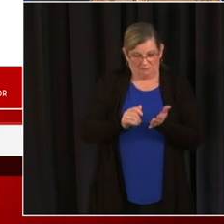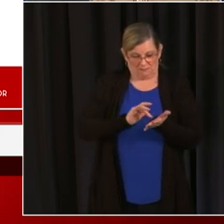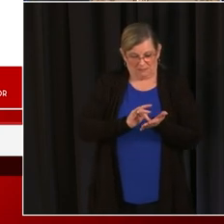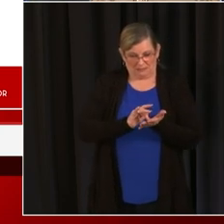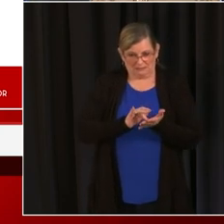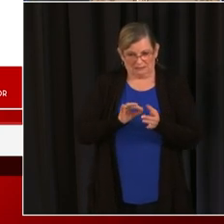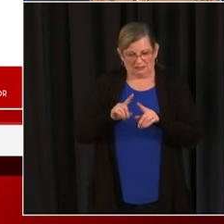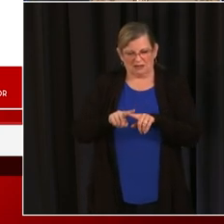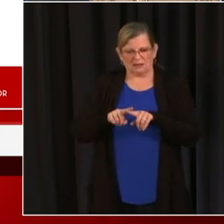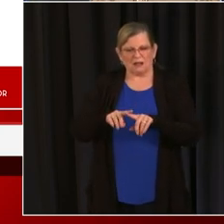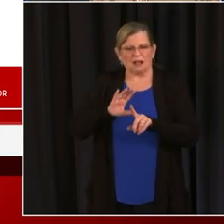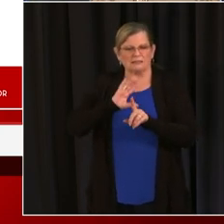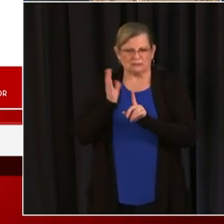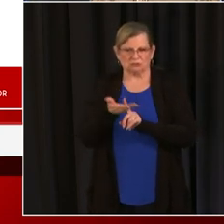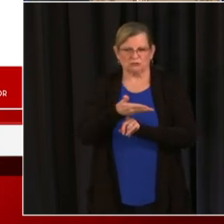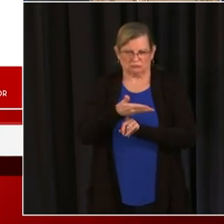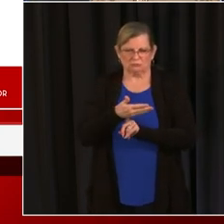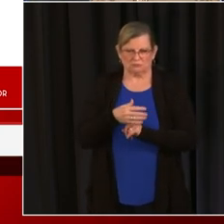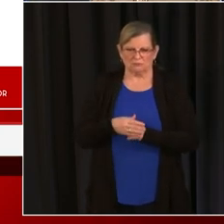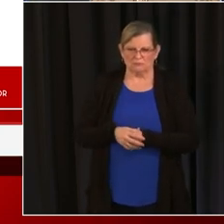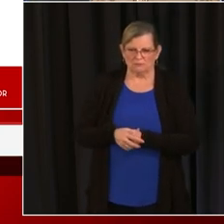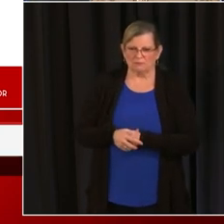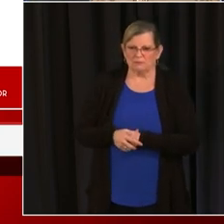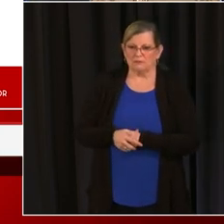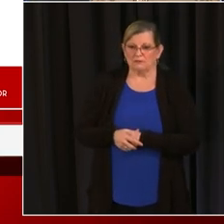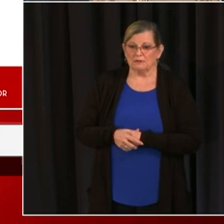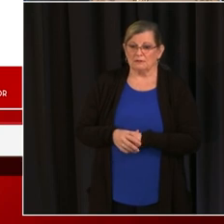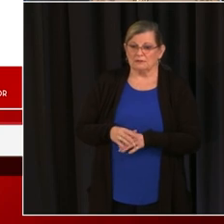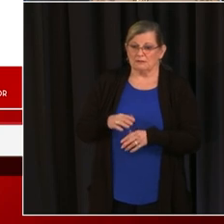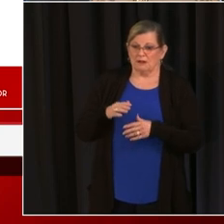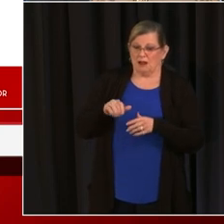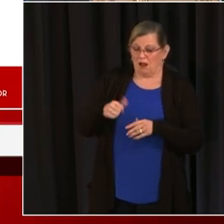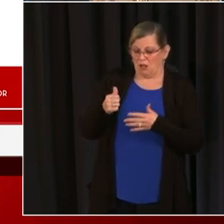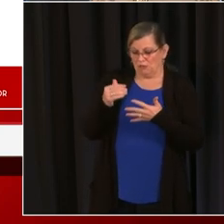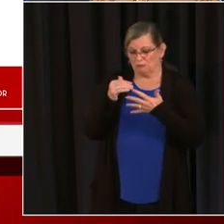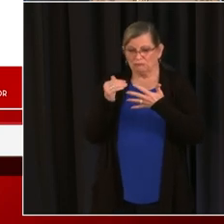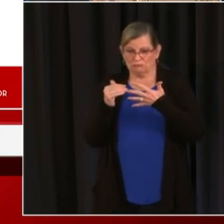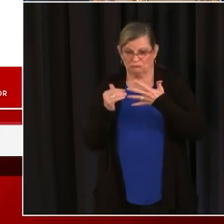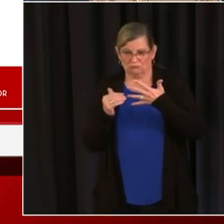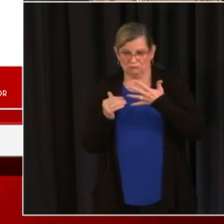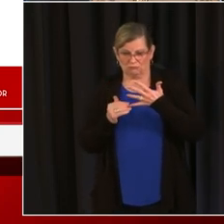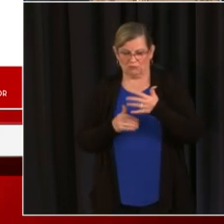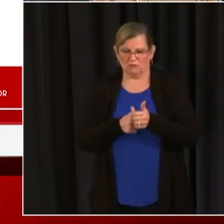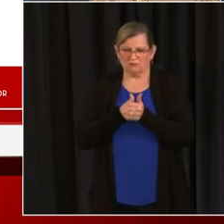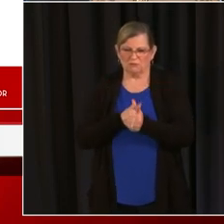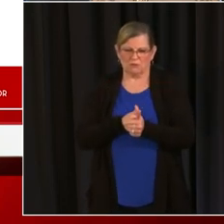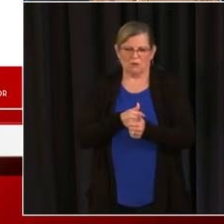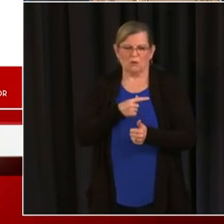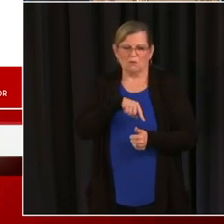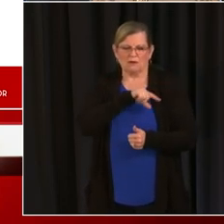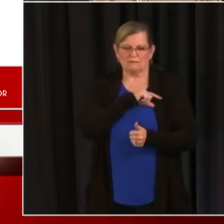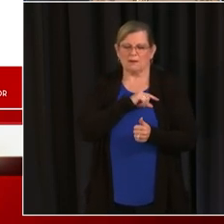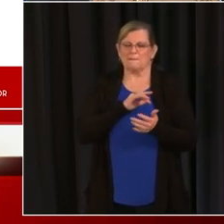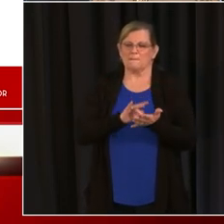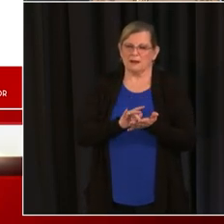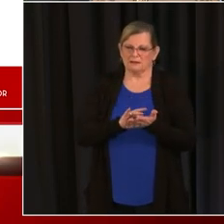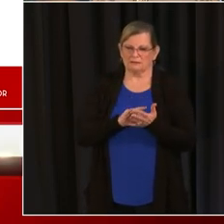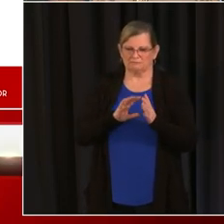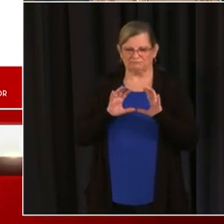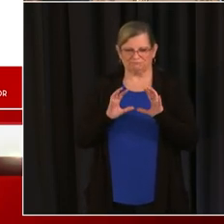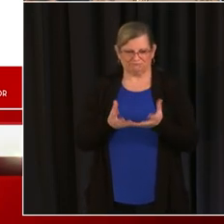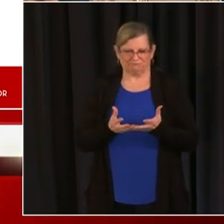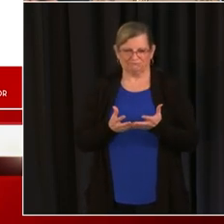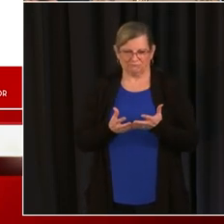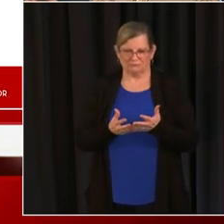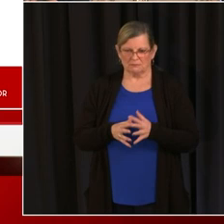conditions, followed by all people with qualifying medical conditions. And the last